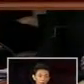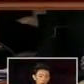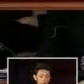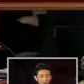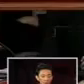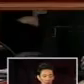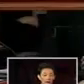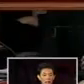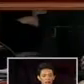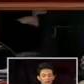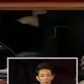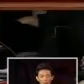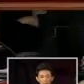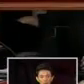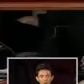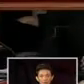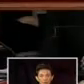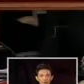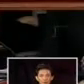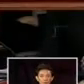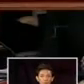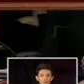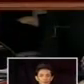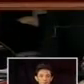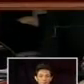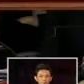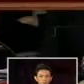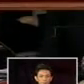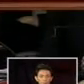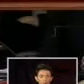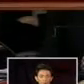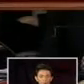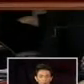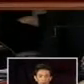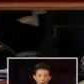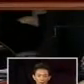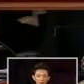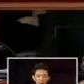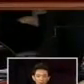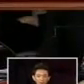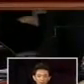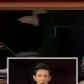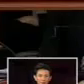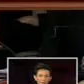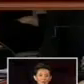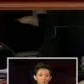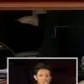I mentioned the udong mahusay case here where the client allegedly the first gentleman